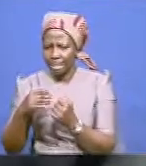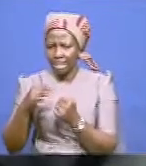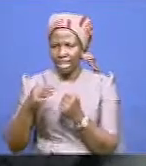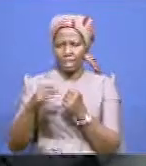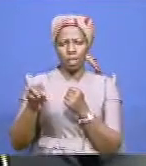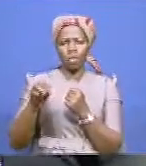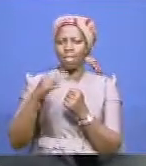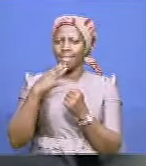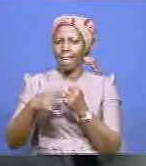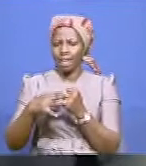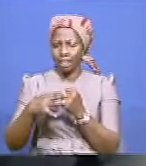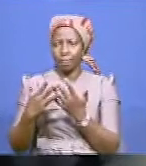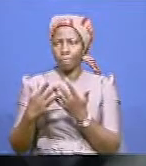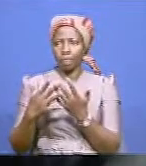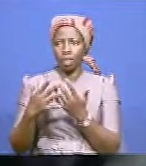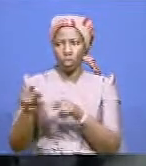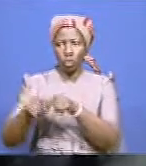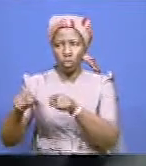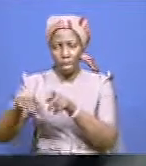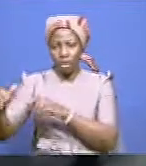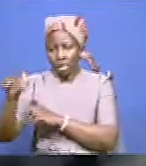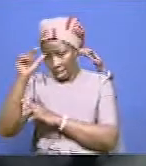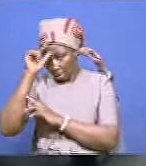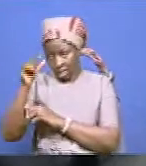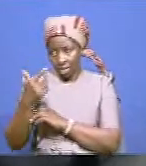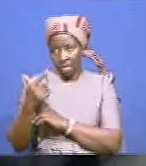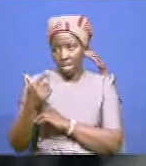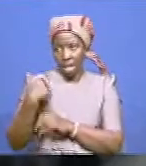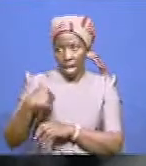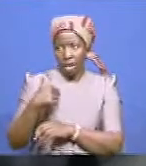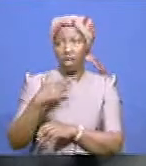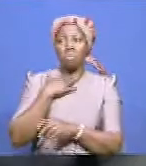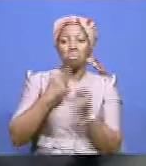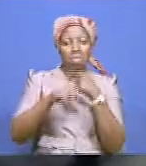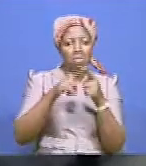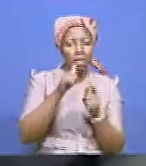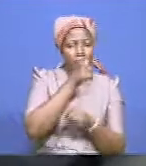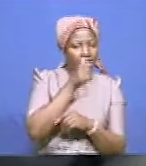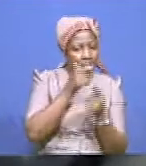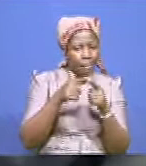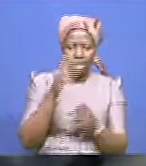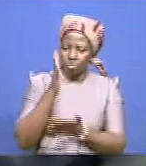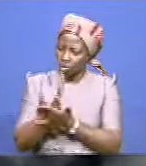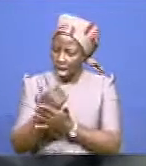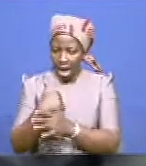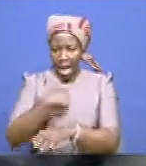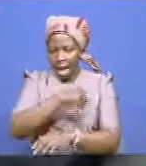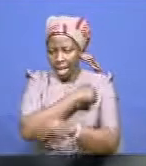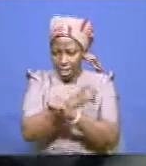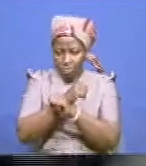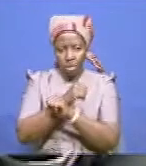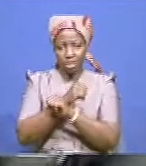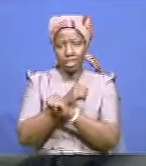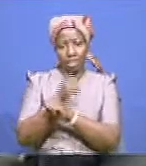that we need to privatize it, but we have protected jealously, because the business of the government is to guarantee the